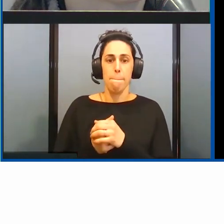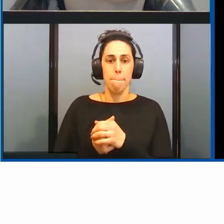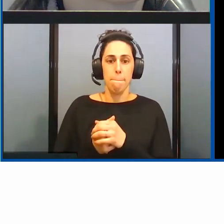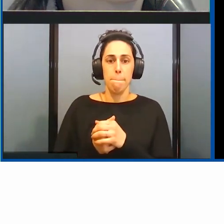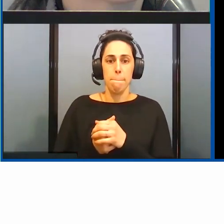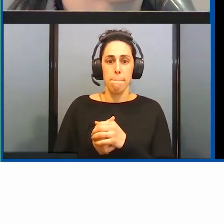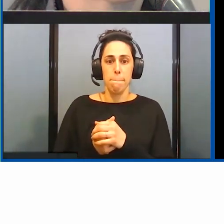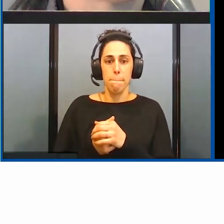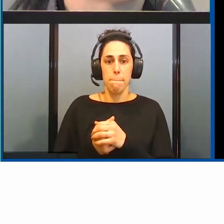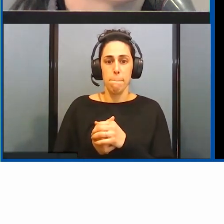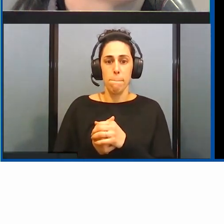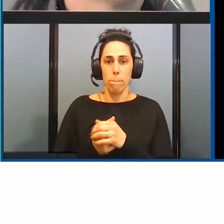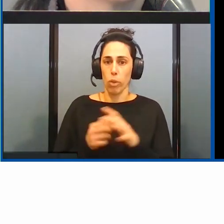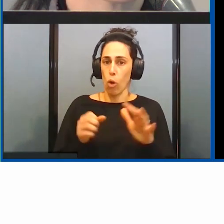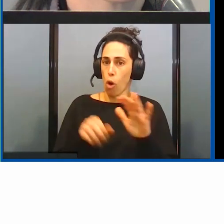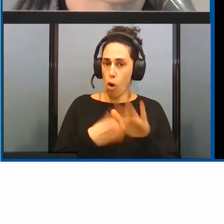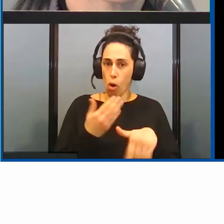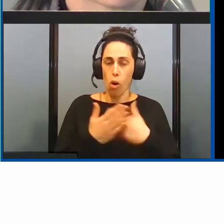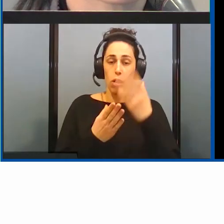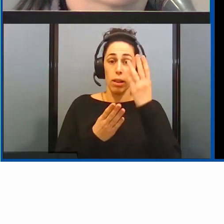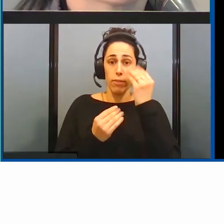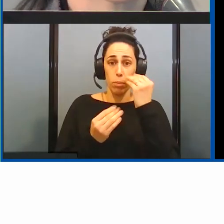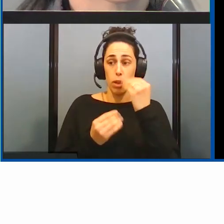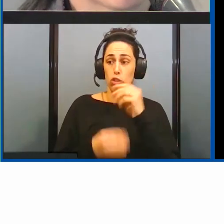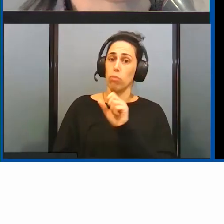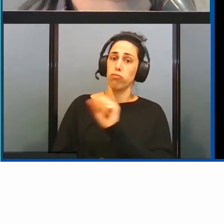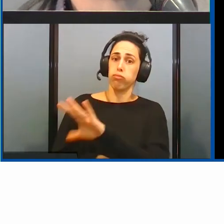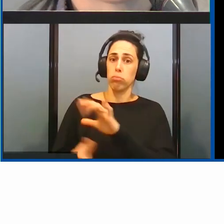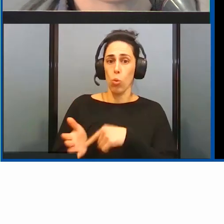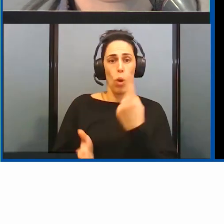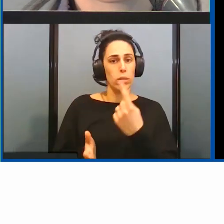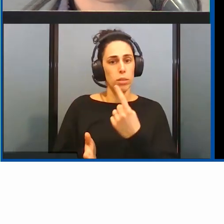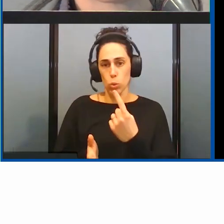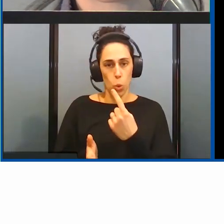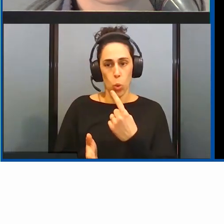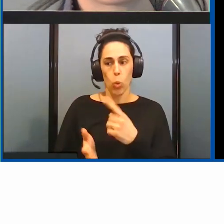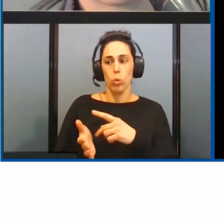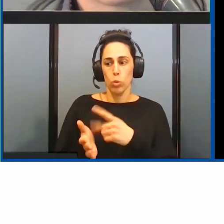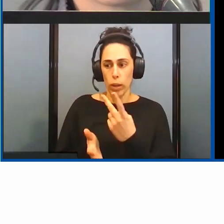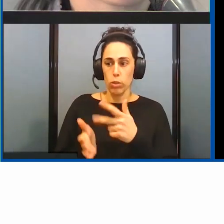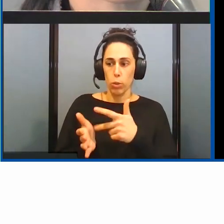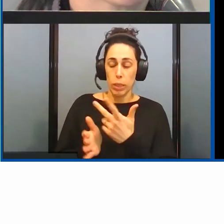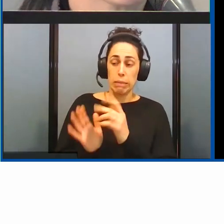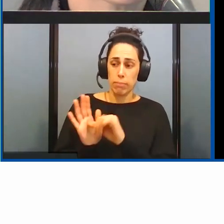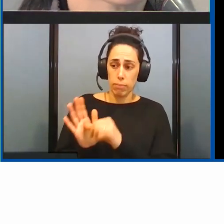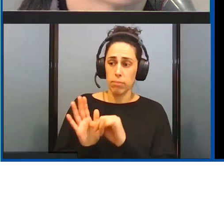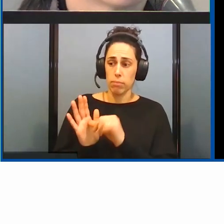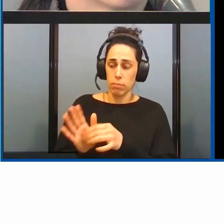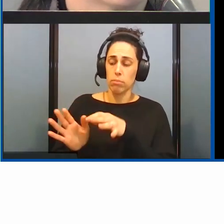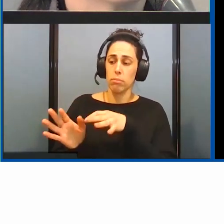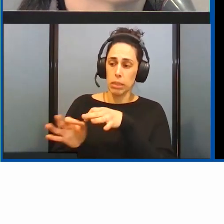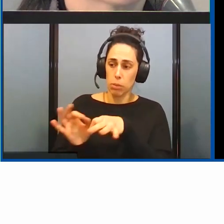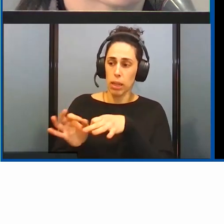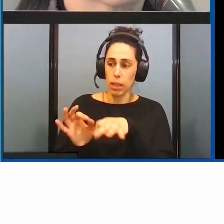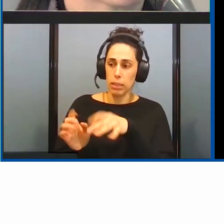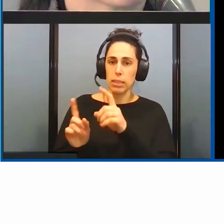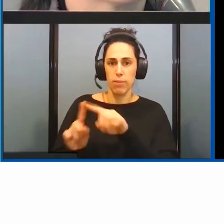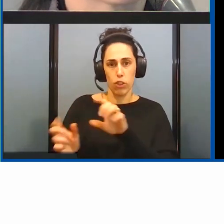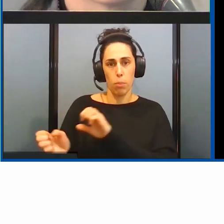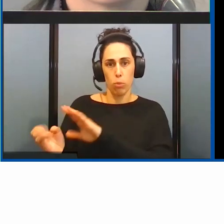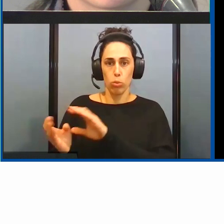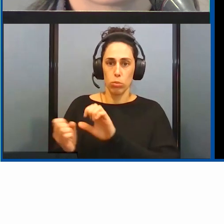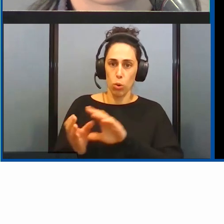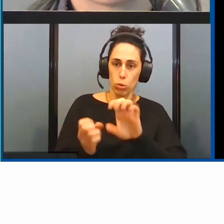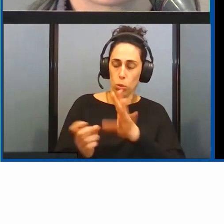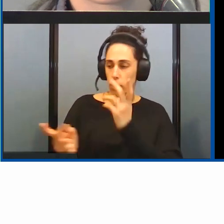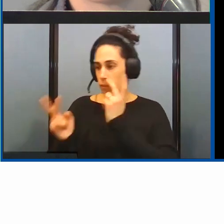sure that everything's understood. We encourage our clients to ask for breaks, or we force breaks, just